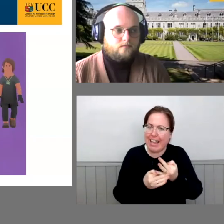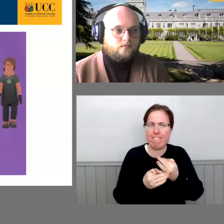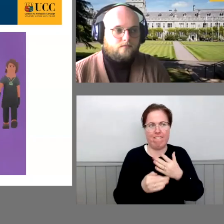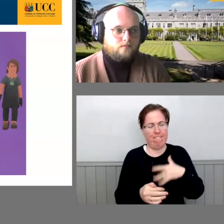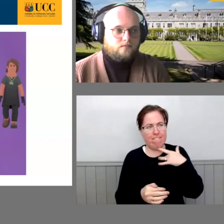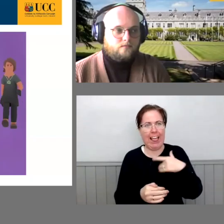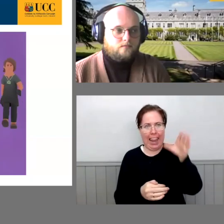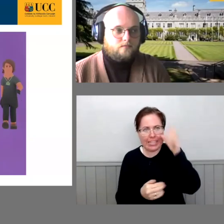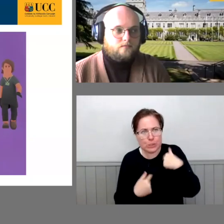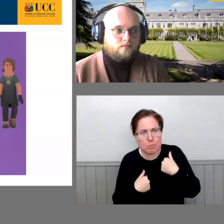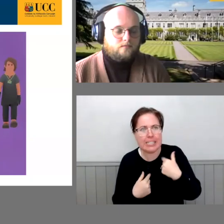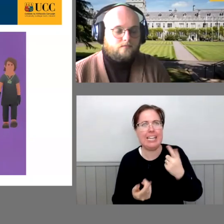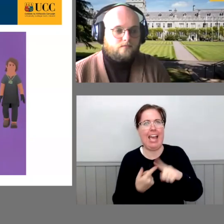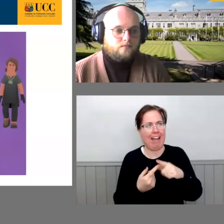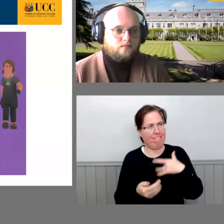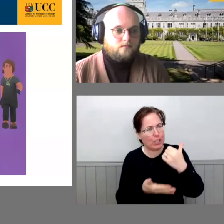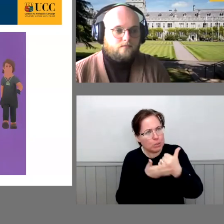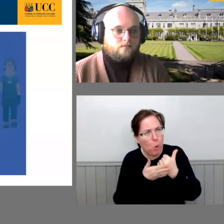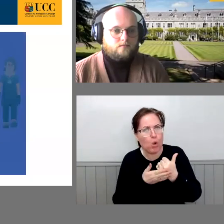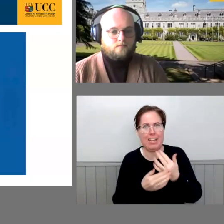supported when accessing care.